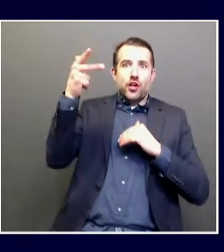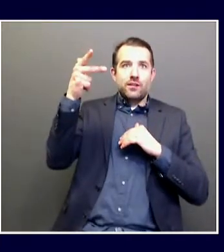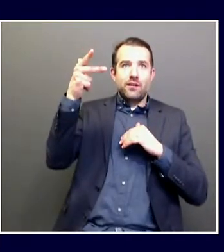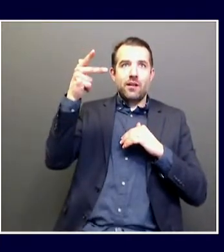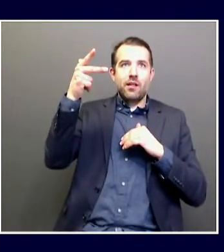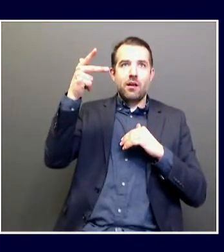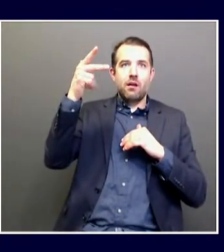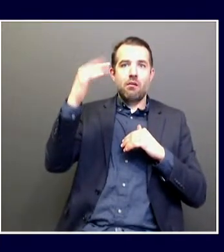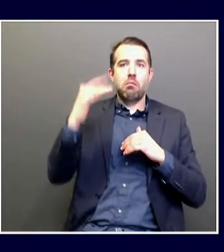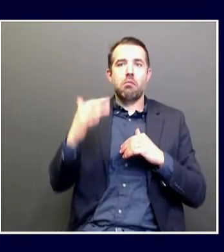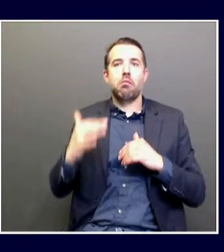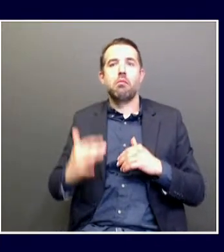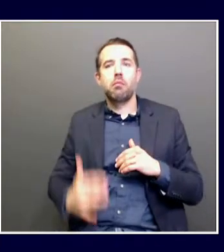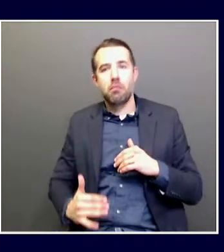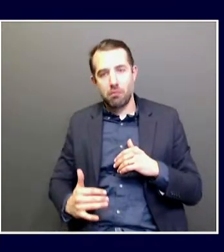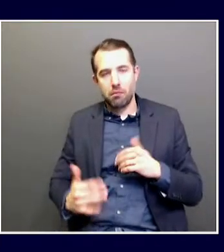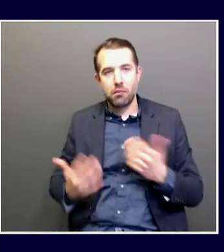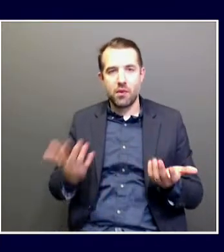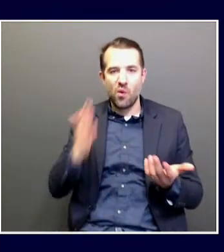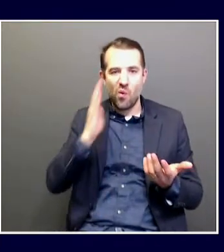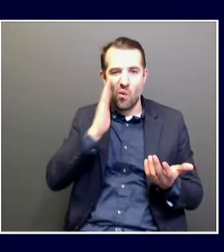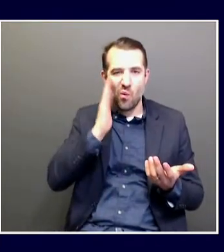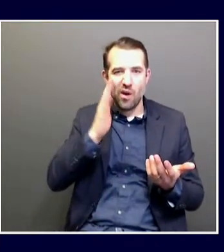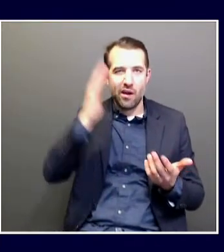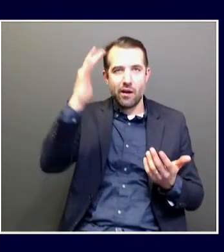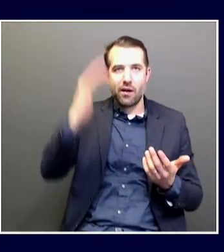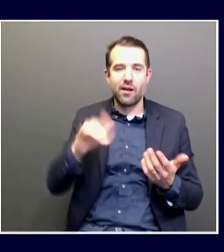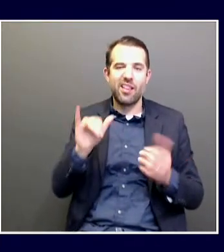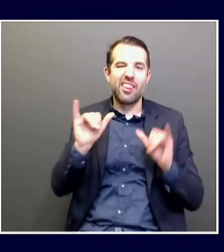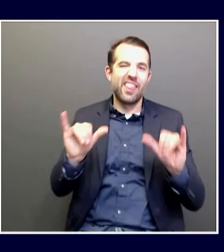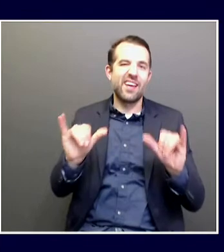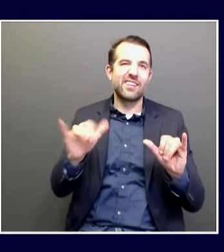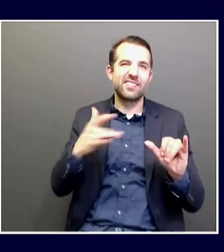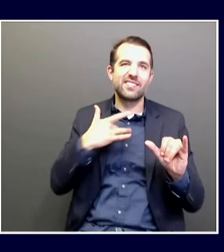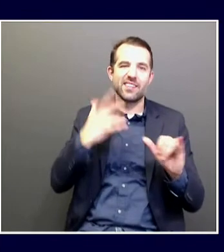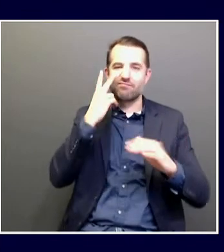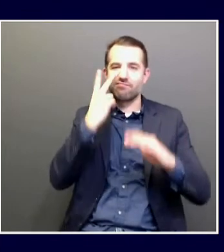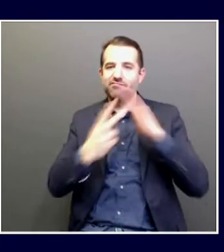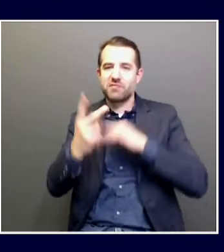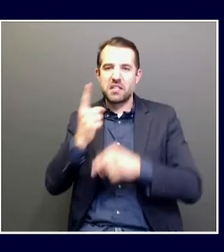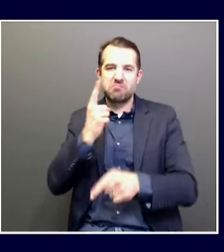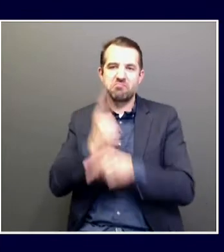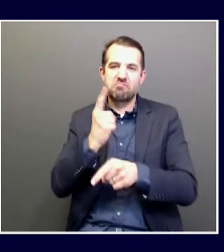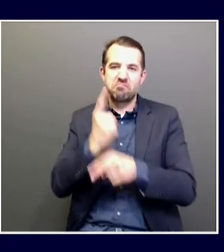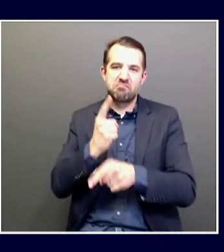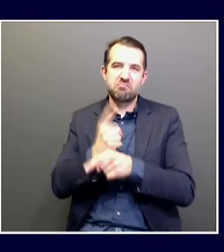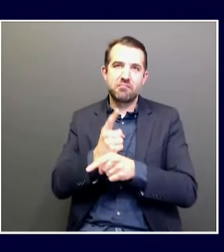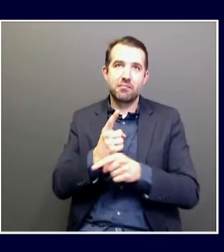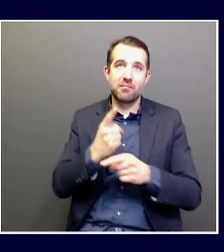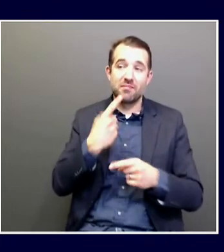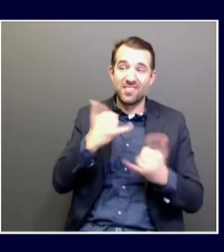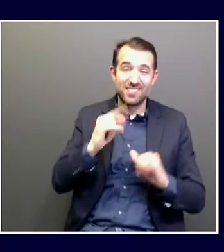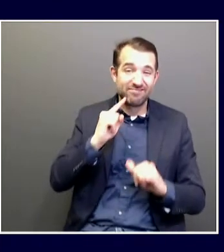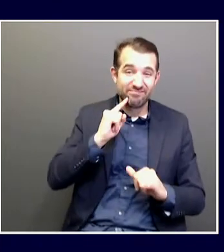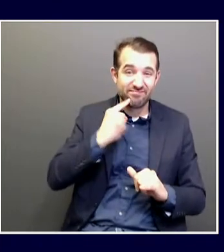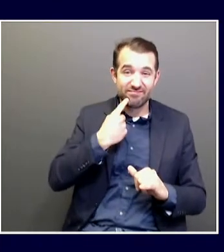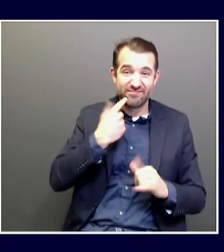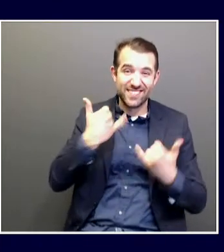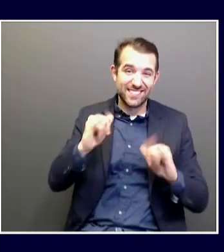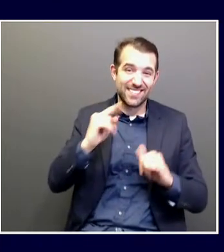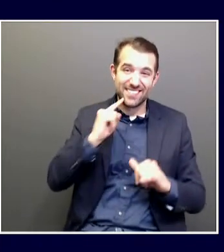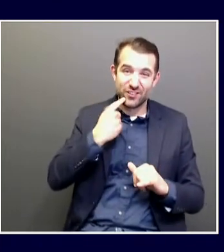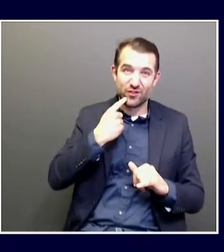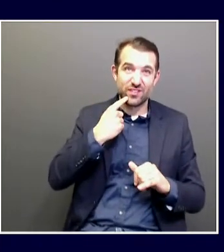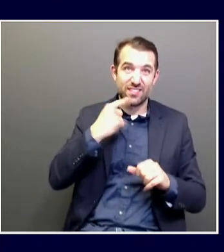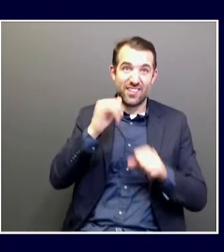carousel effect, but that doesn't diminish the seriousness. Folks in the county, as well as folks in the other counties that were noted in